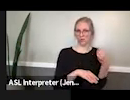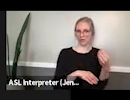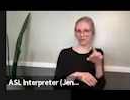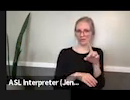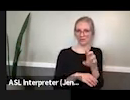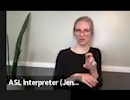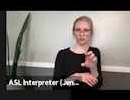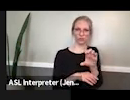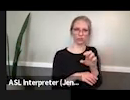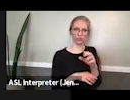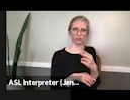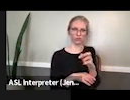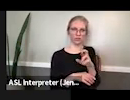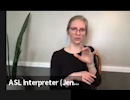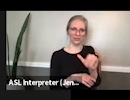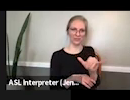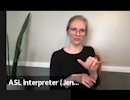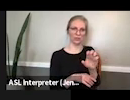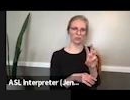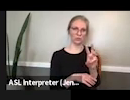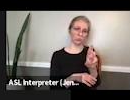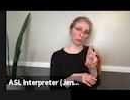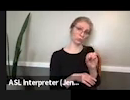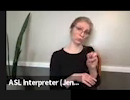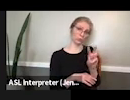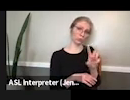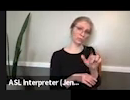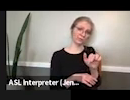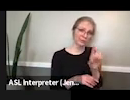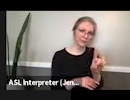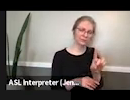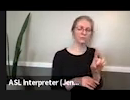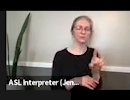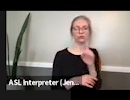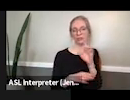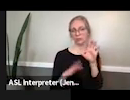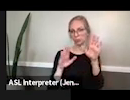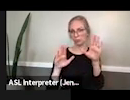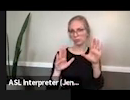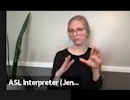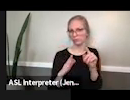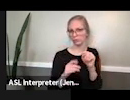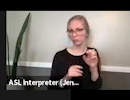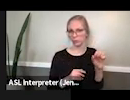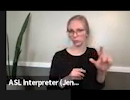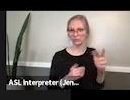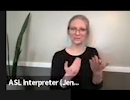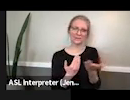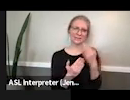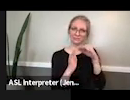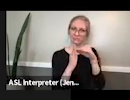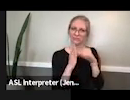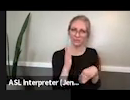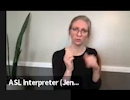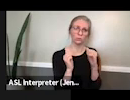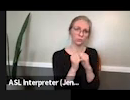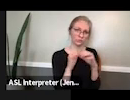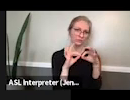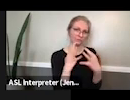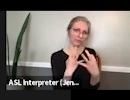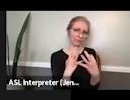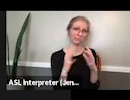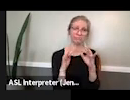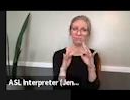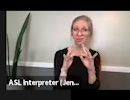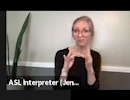It's a wonderful tool that it's easy to fill out with a family online.